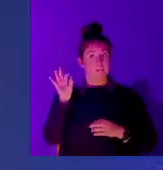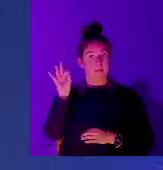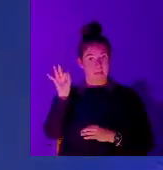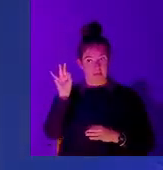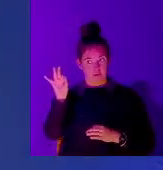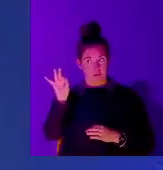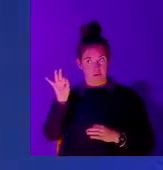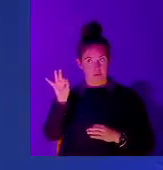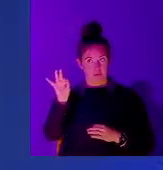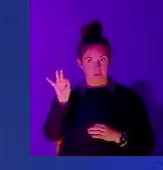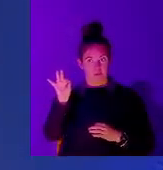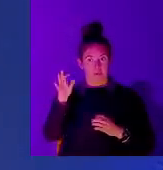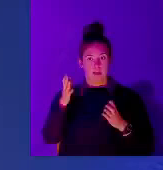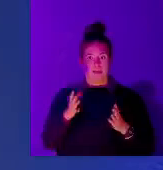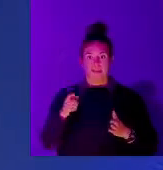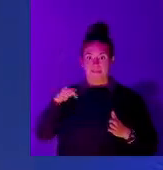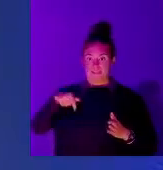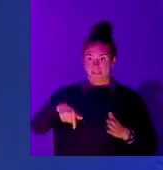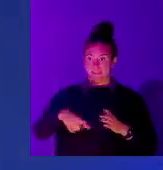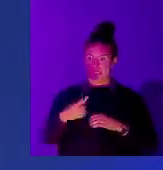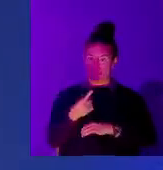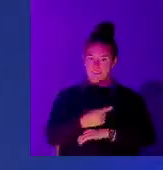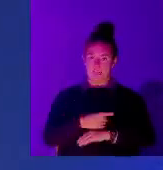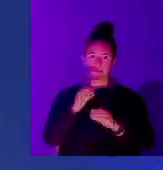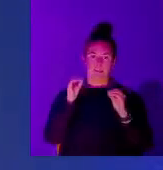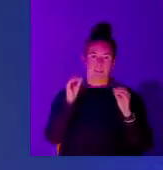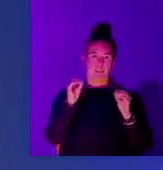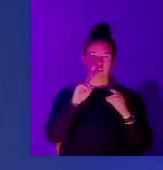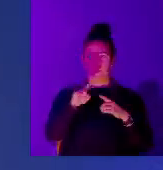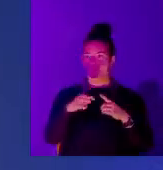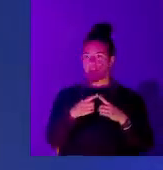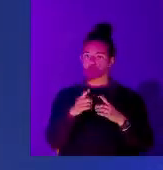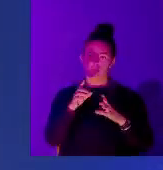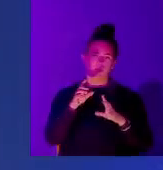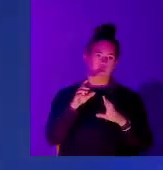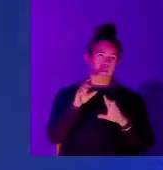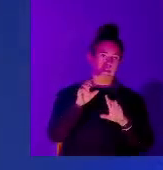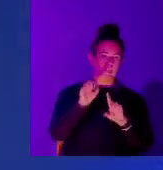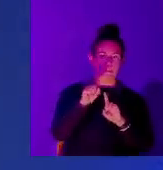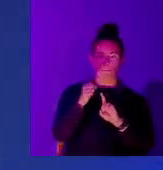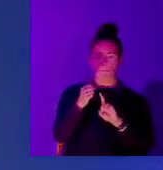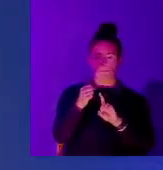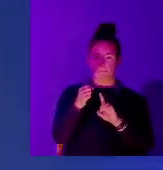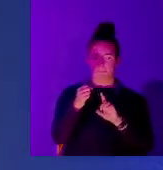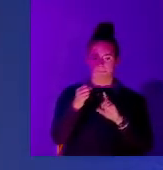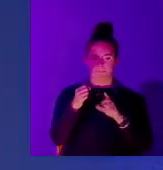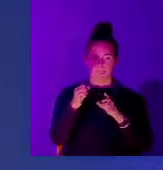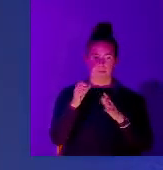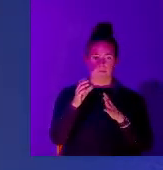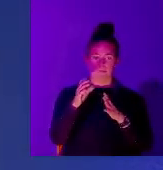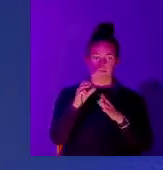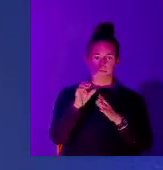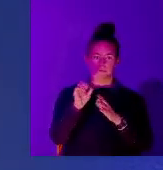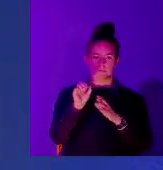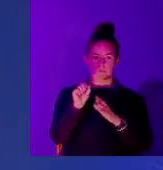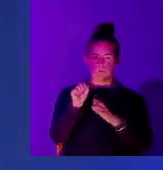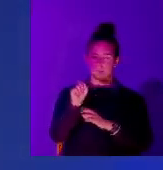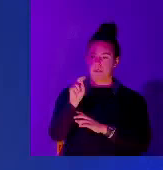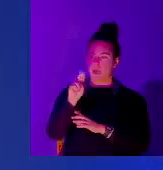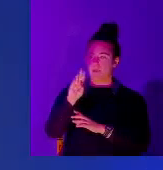matter, things that are relevant culturally, things that are relevant